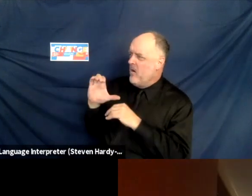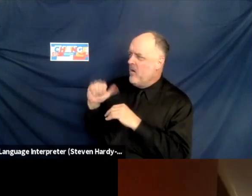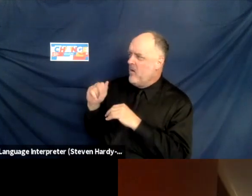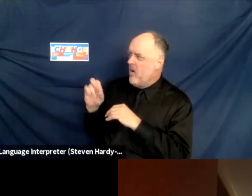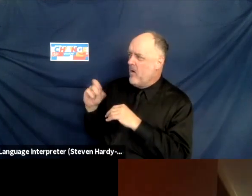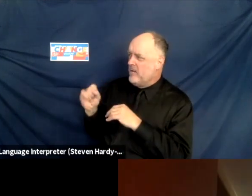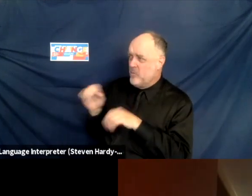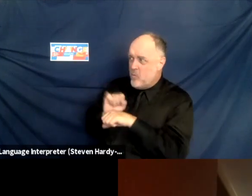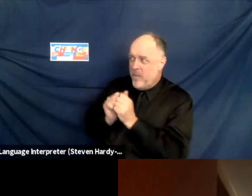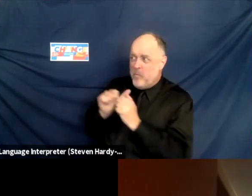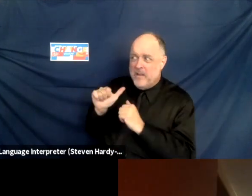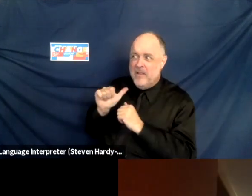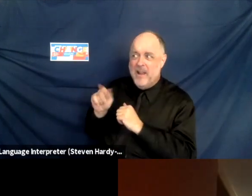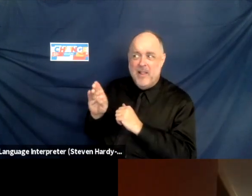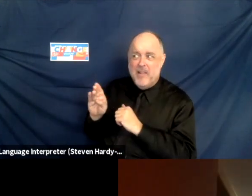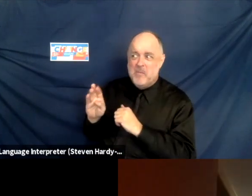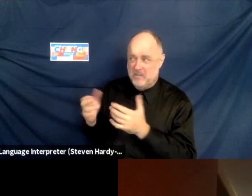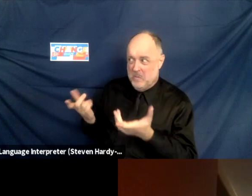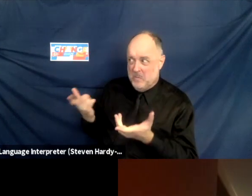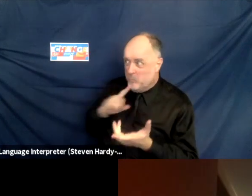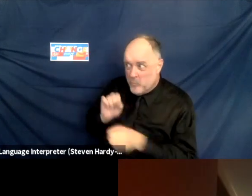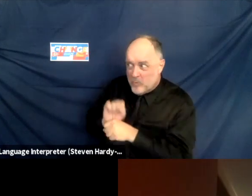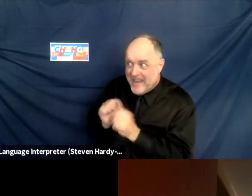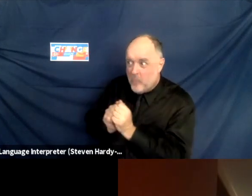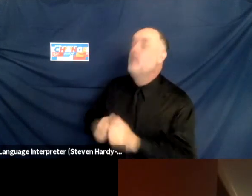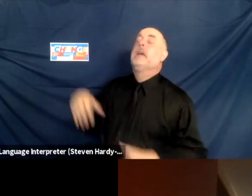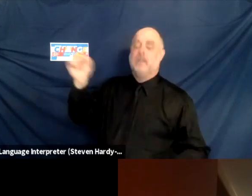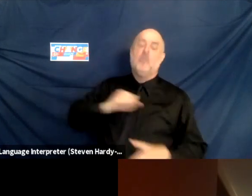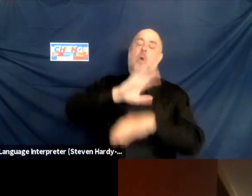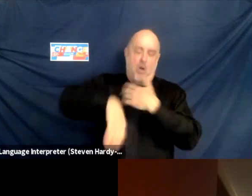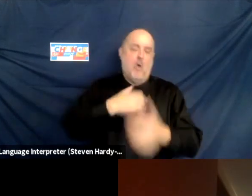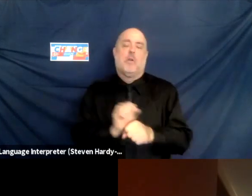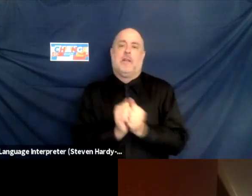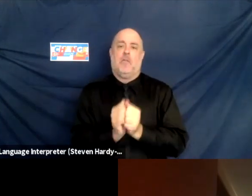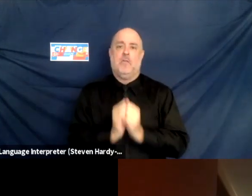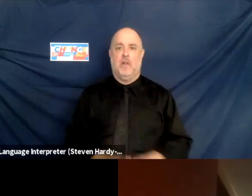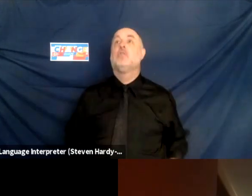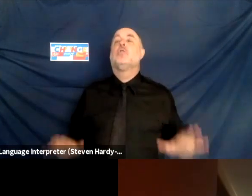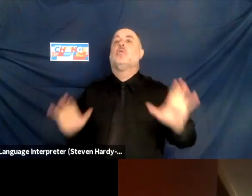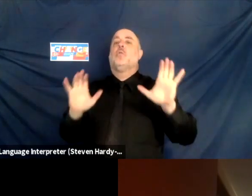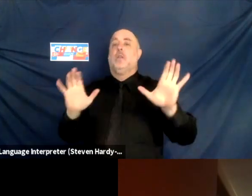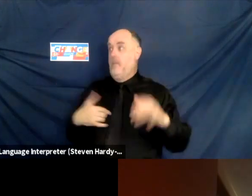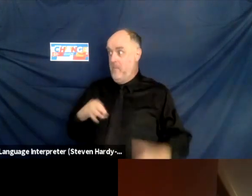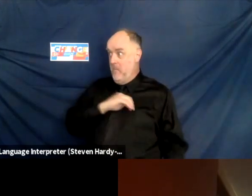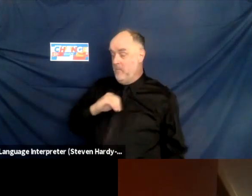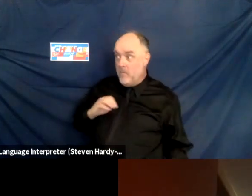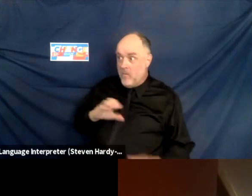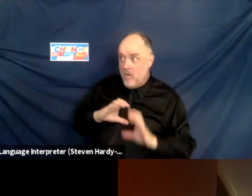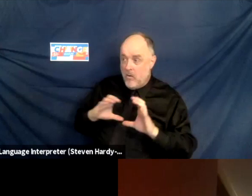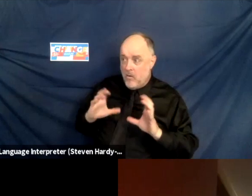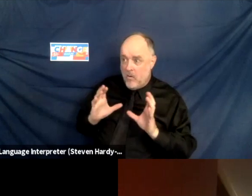them. They also work with other bike groups. We all work together. But that's a great opportunity. If you have a member of Congress